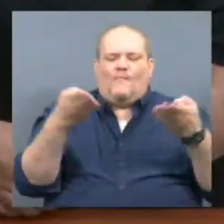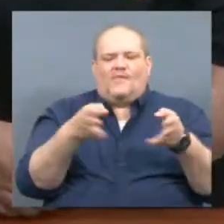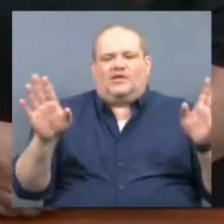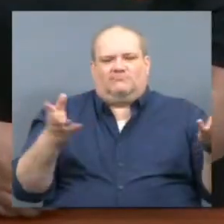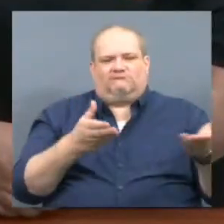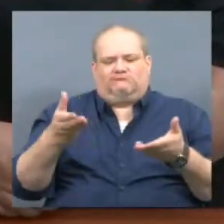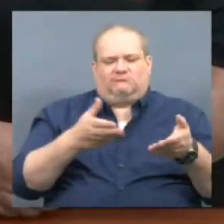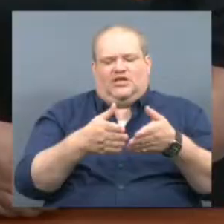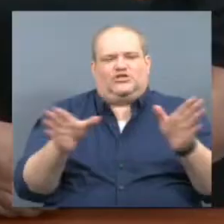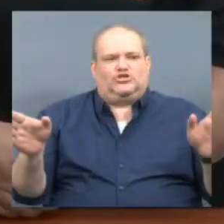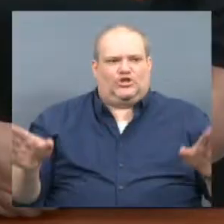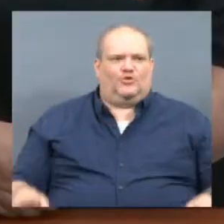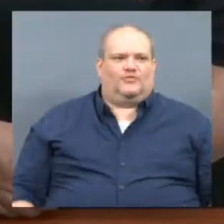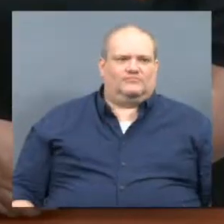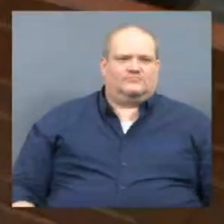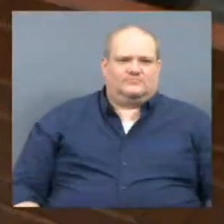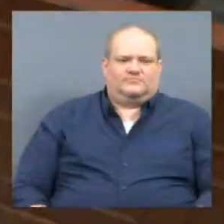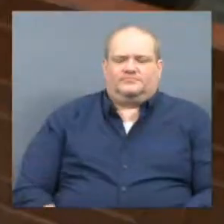in general.